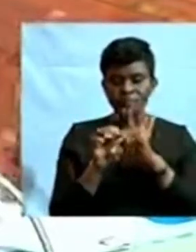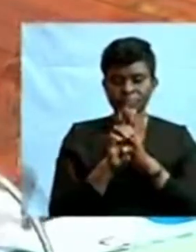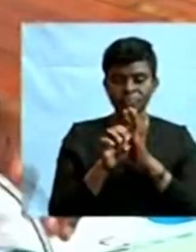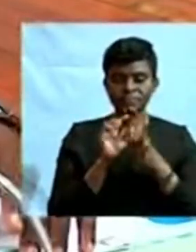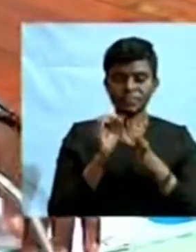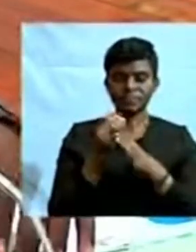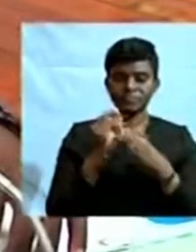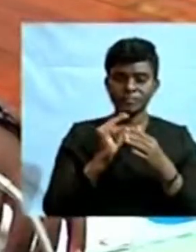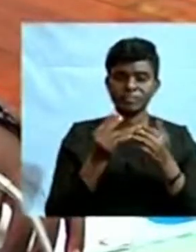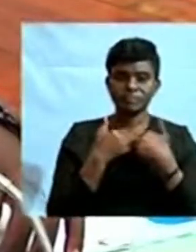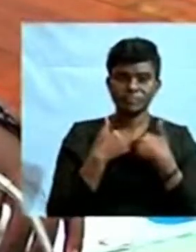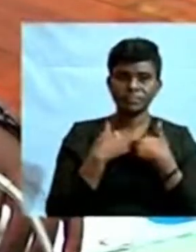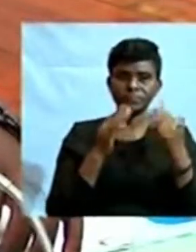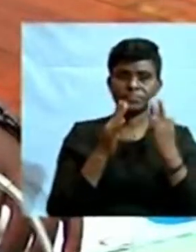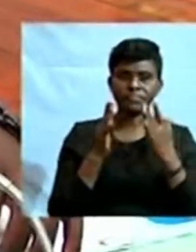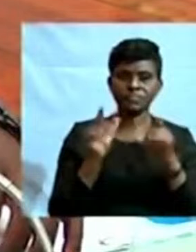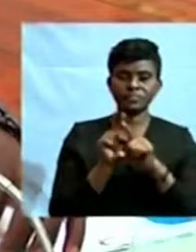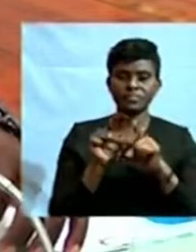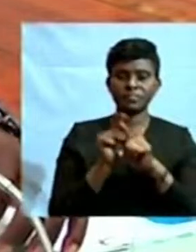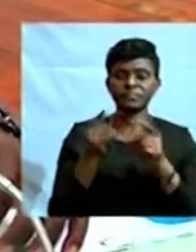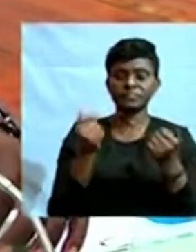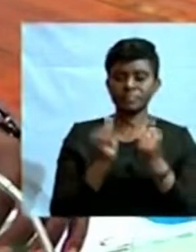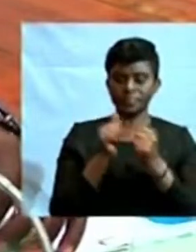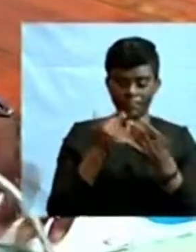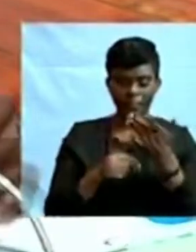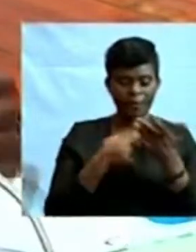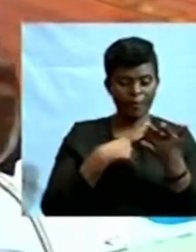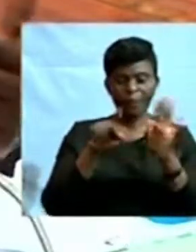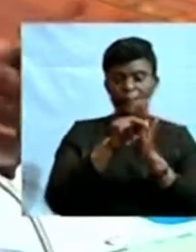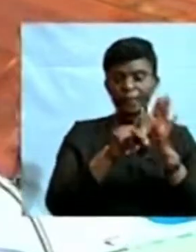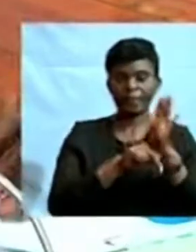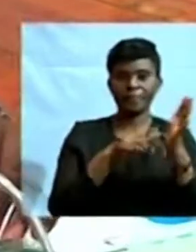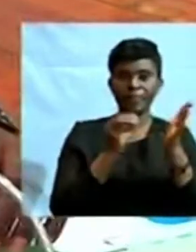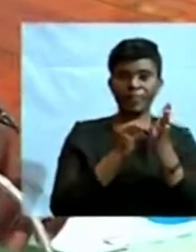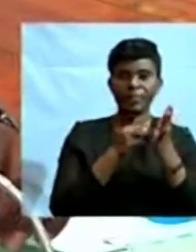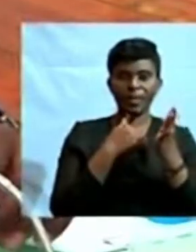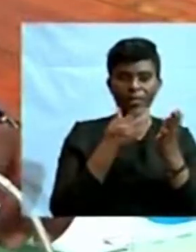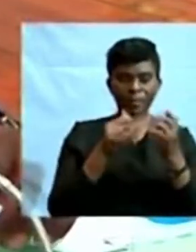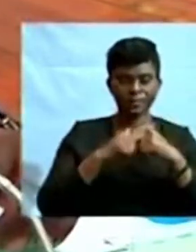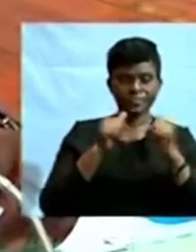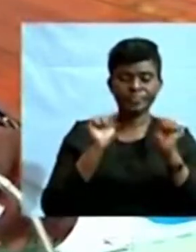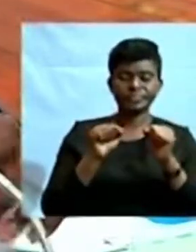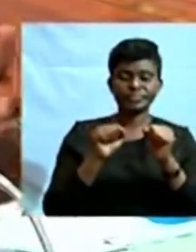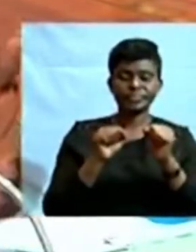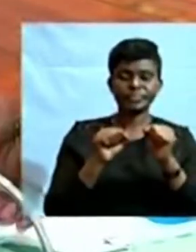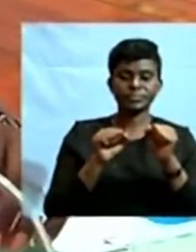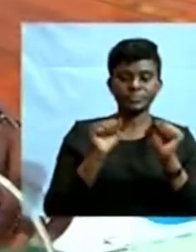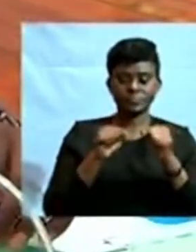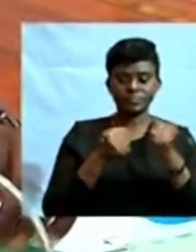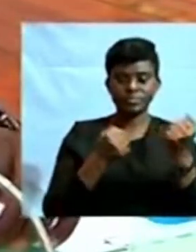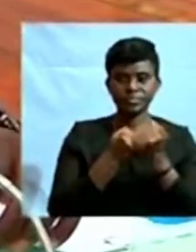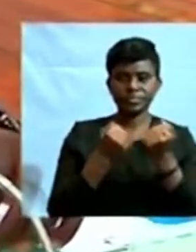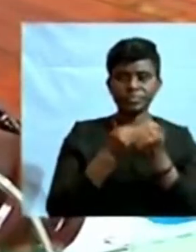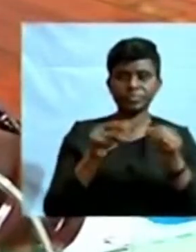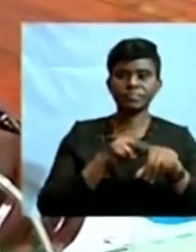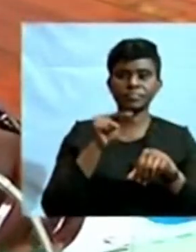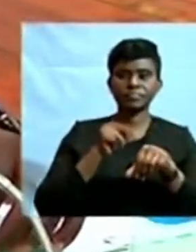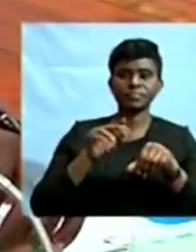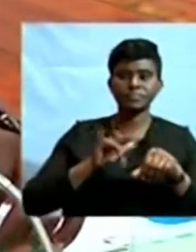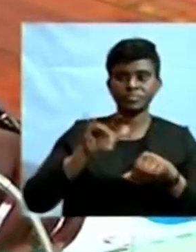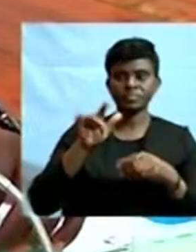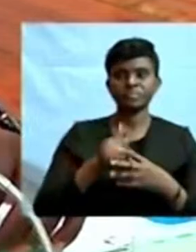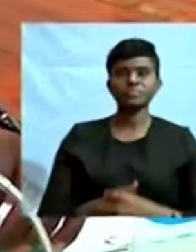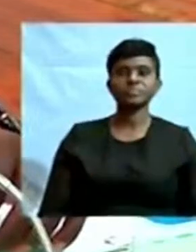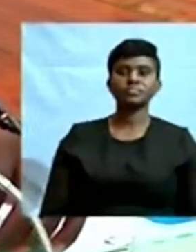have intentions of coming up with such policies so that we can support our national carrier?